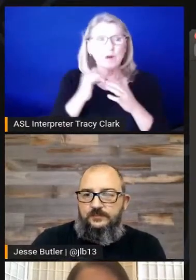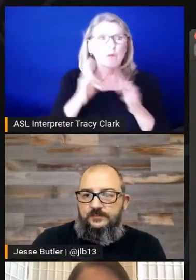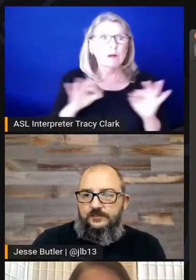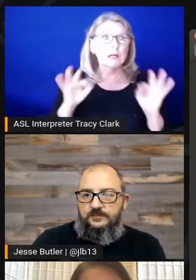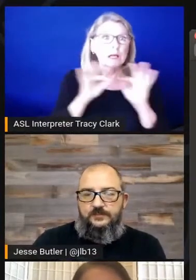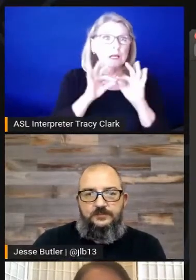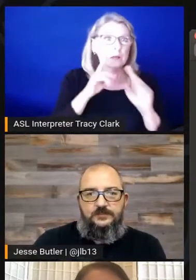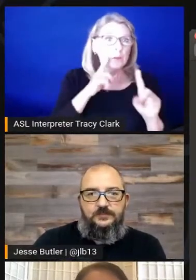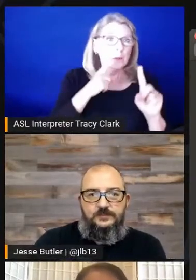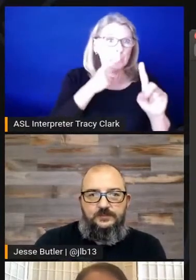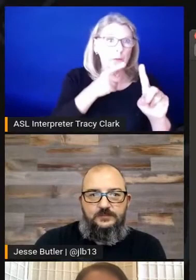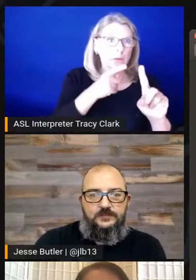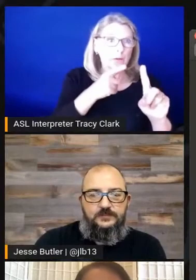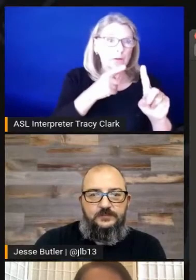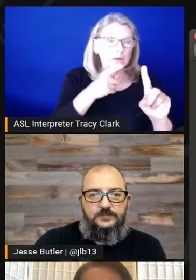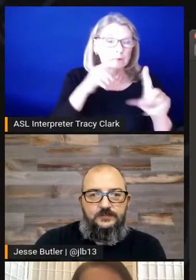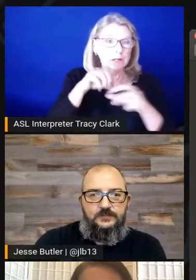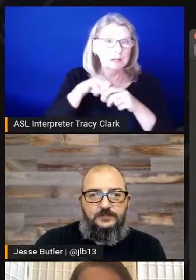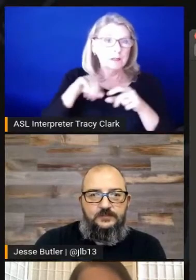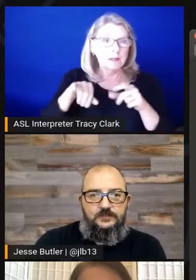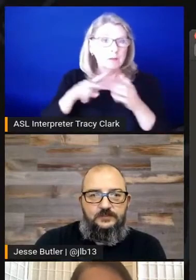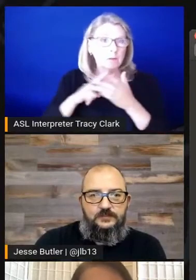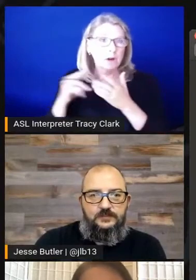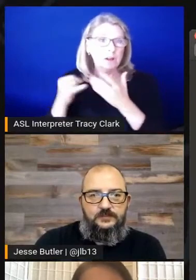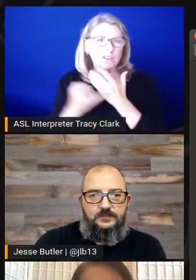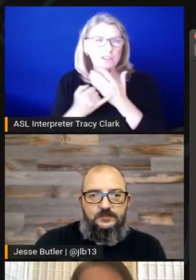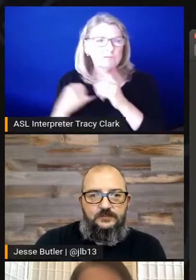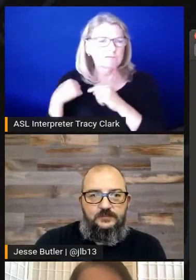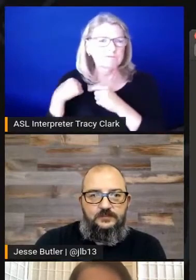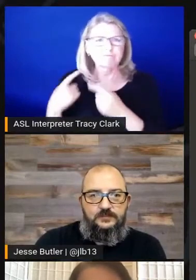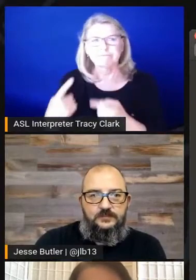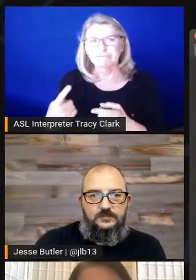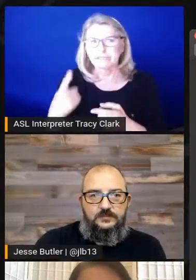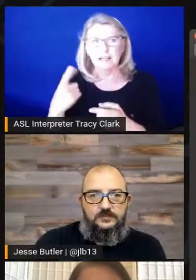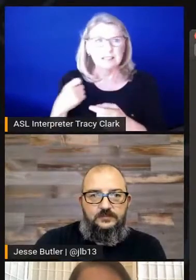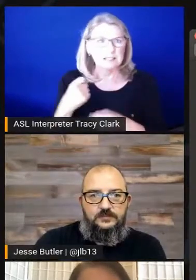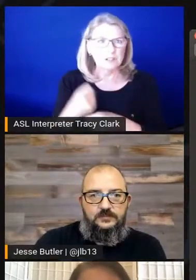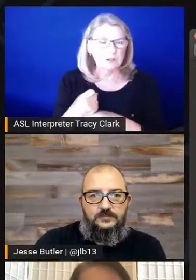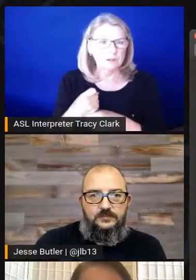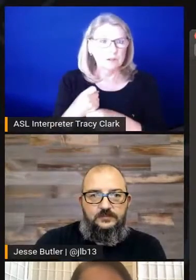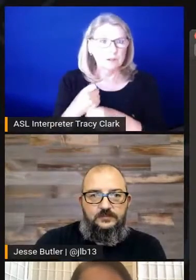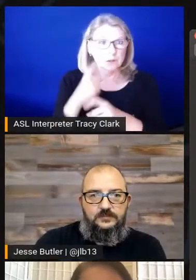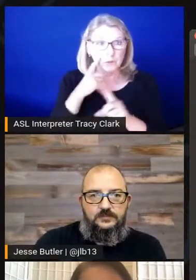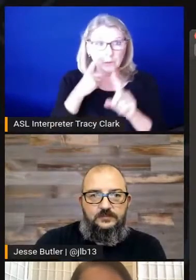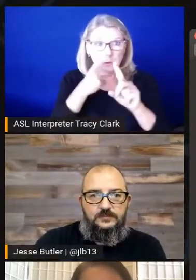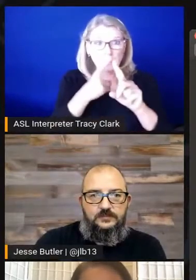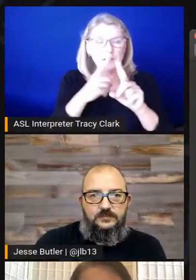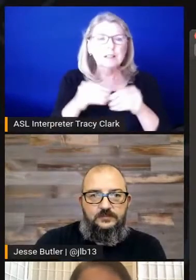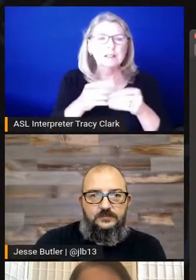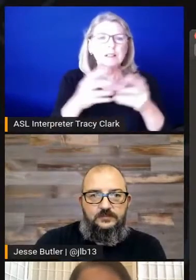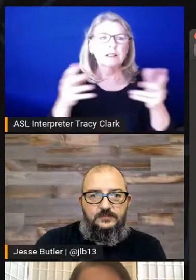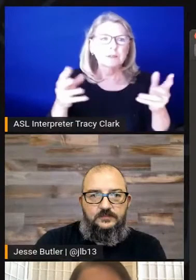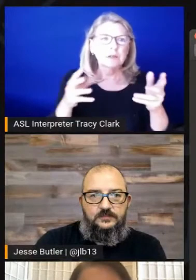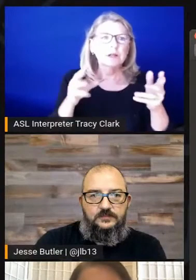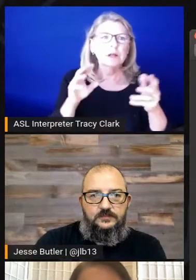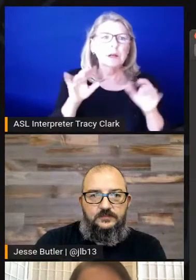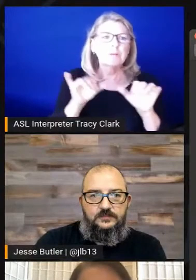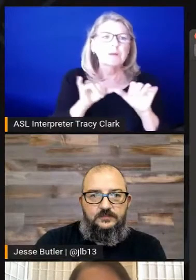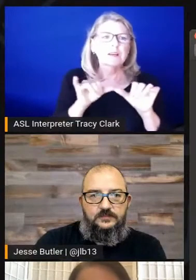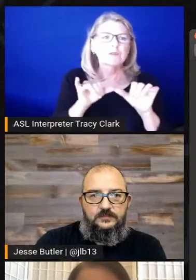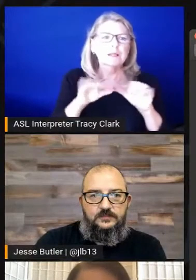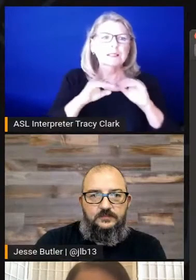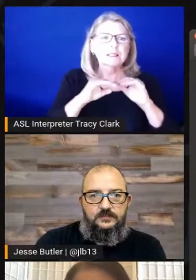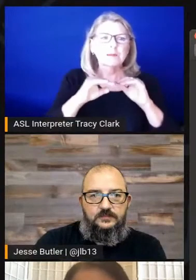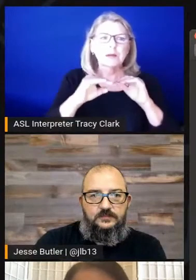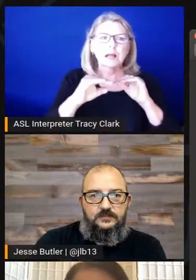project has had over the last year has been to deliver metric stability and